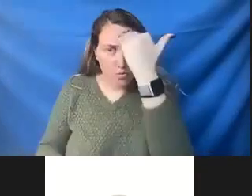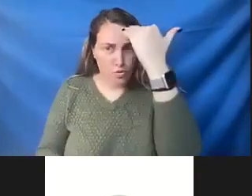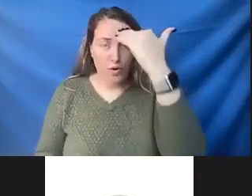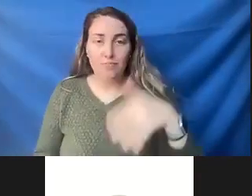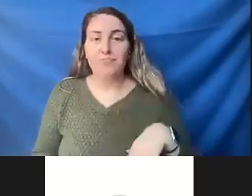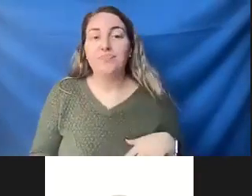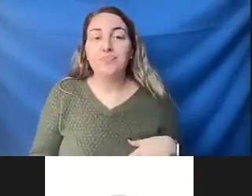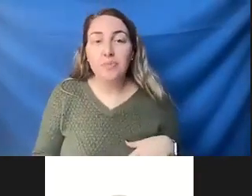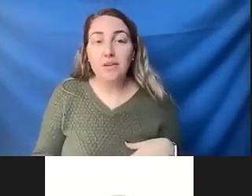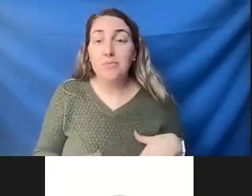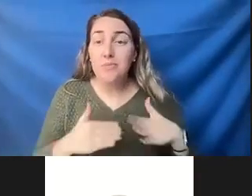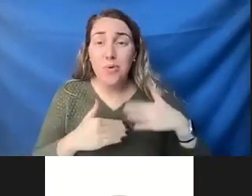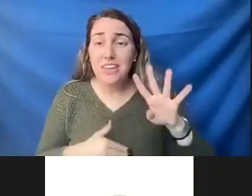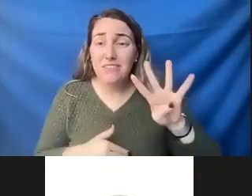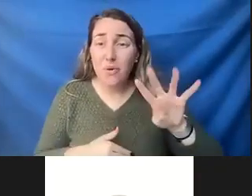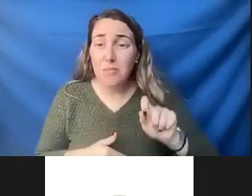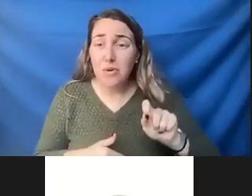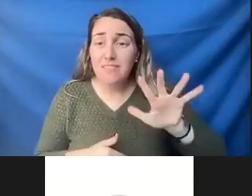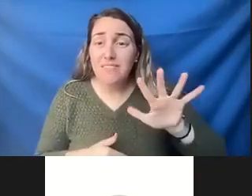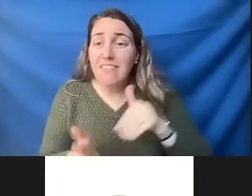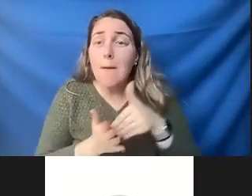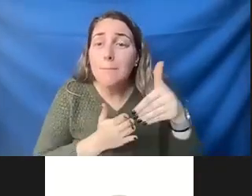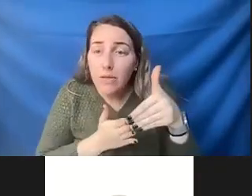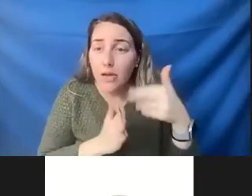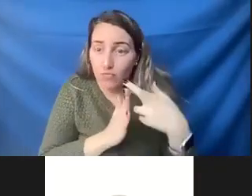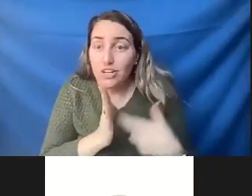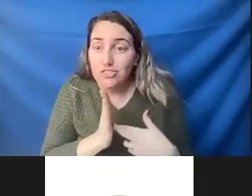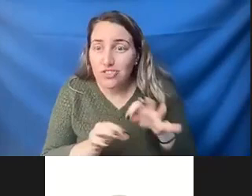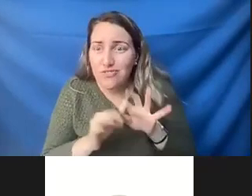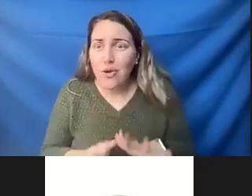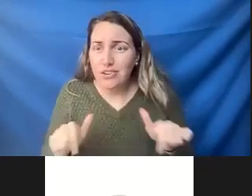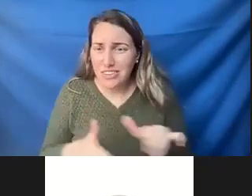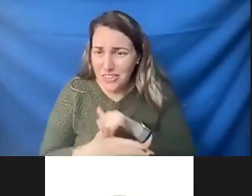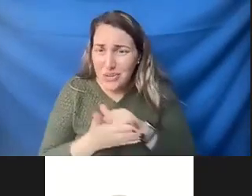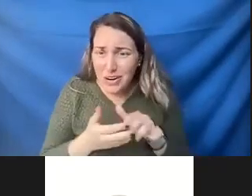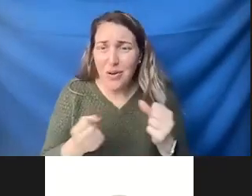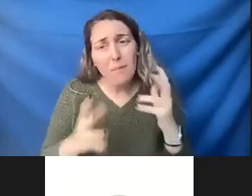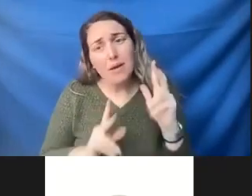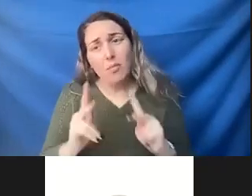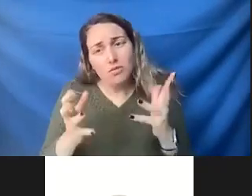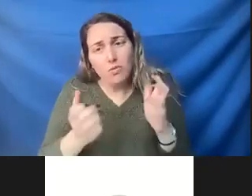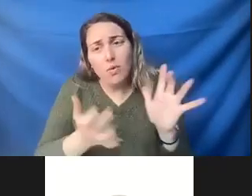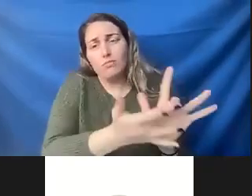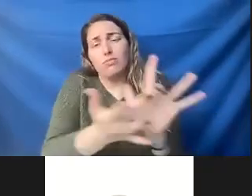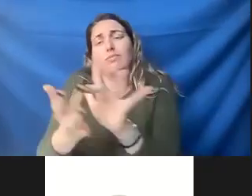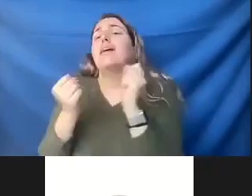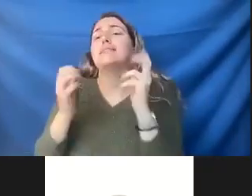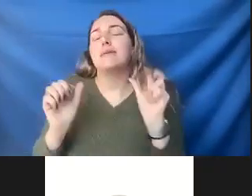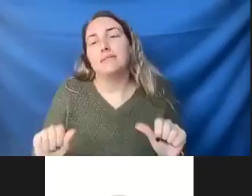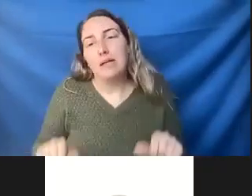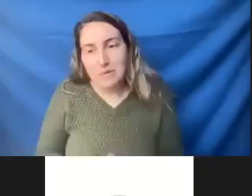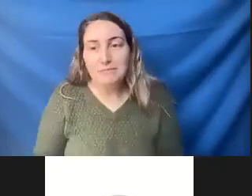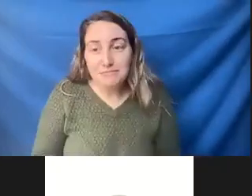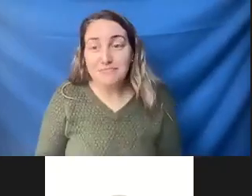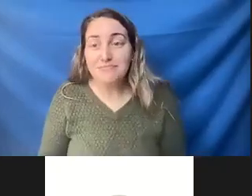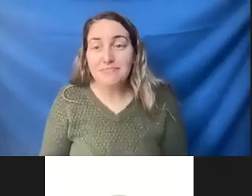more than 4.5 million registered voters in New York. That's a lot of people, and we want to make sure we reach as many of them as possible.